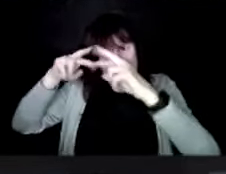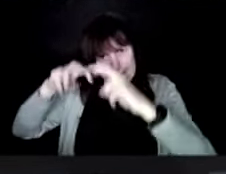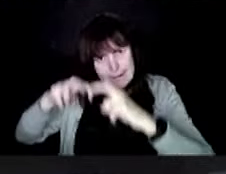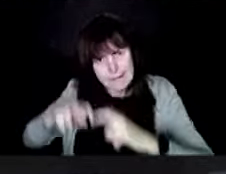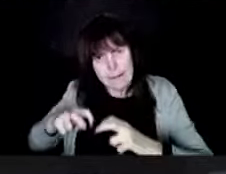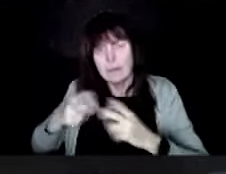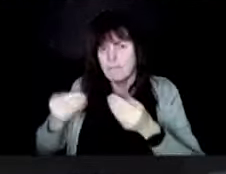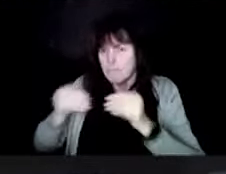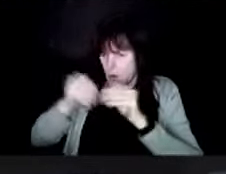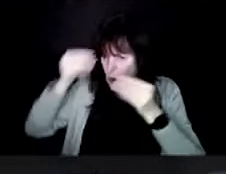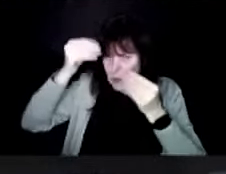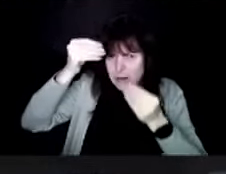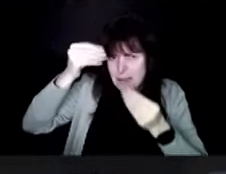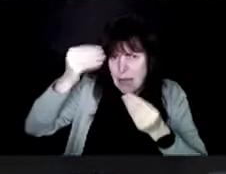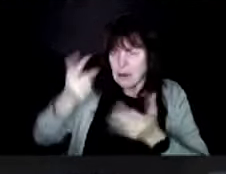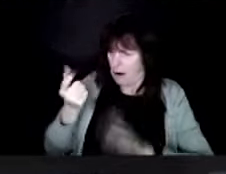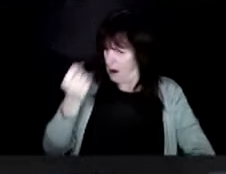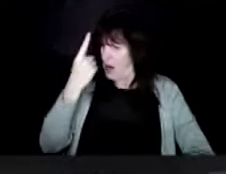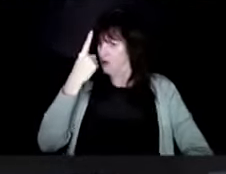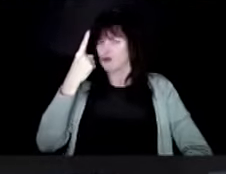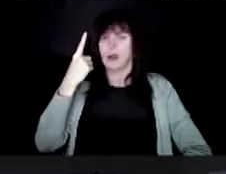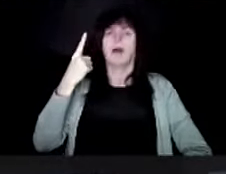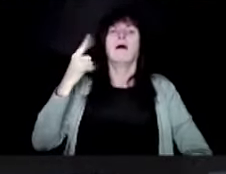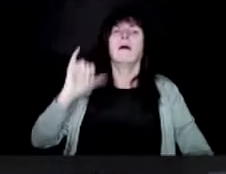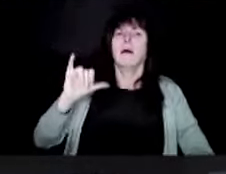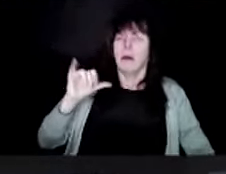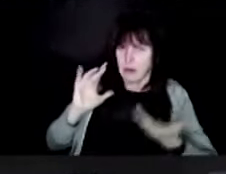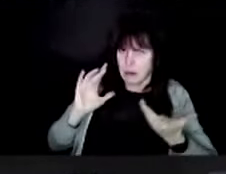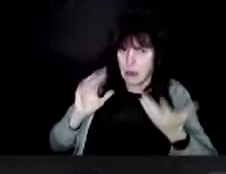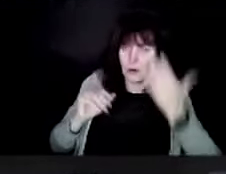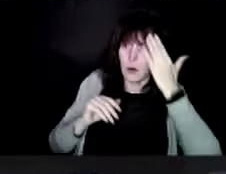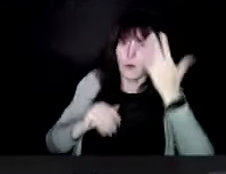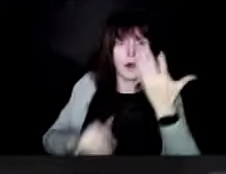roughly 45% of admissions to hospital